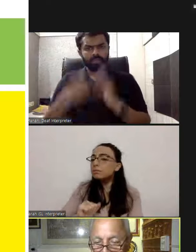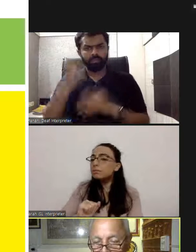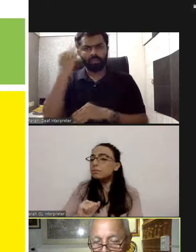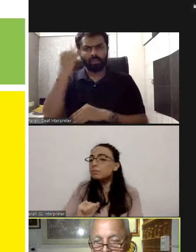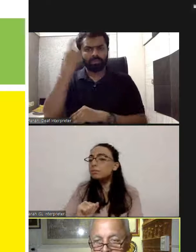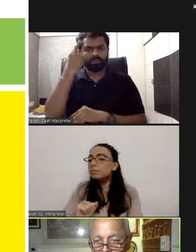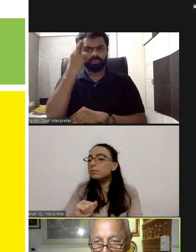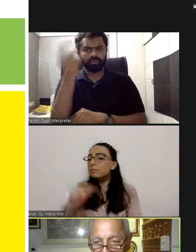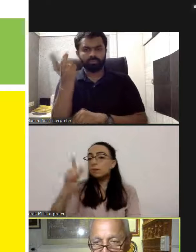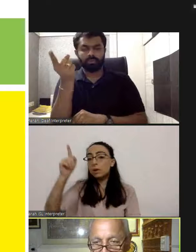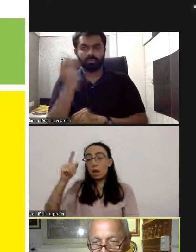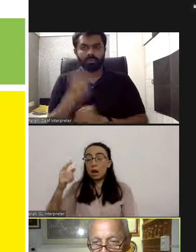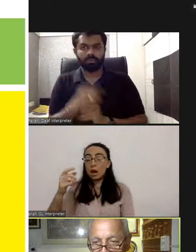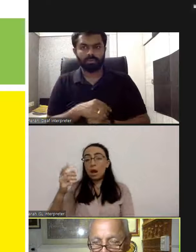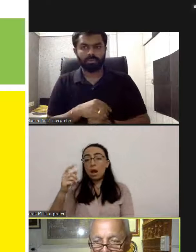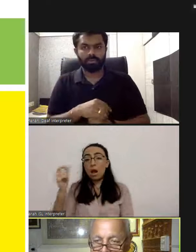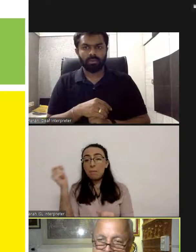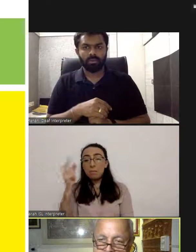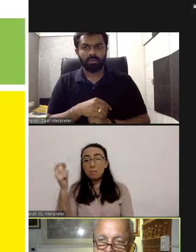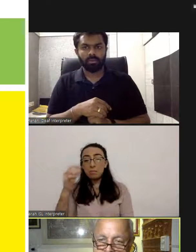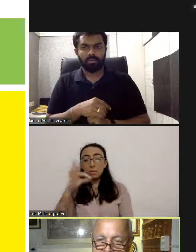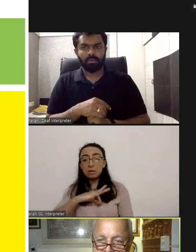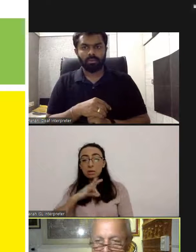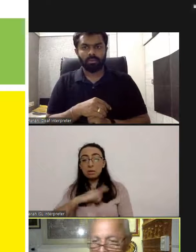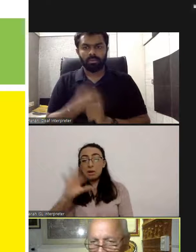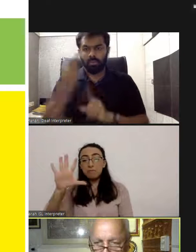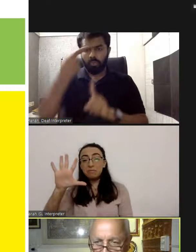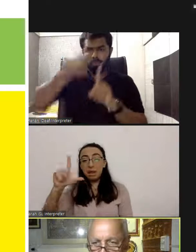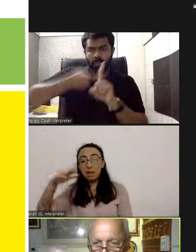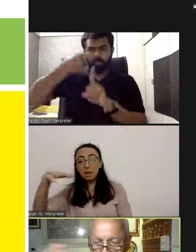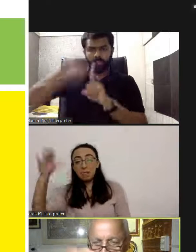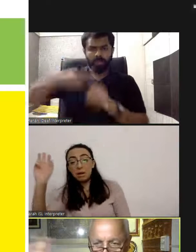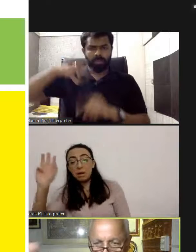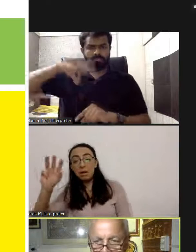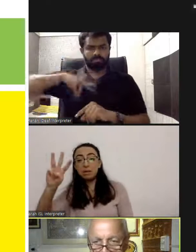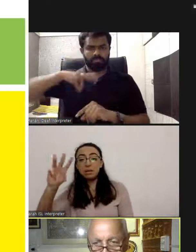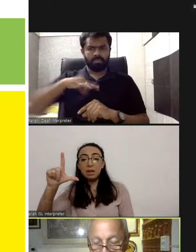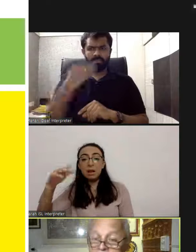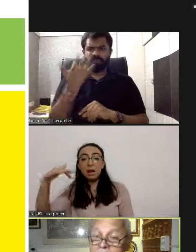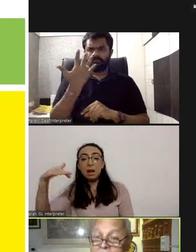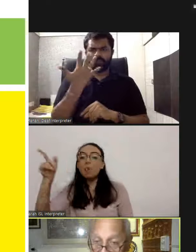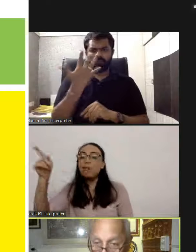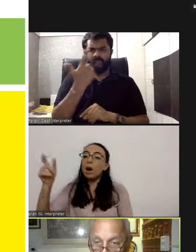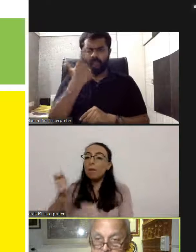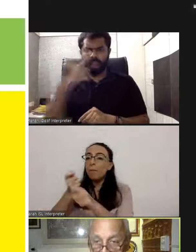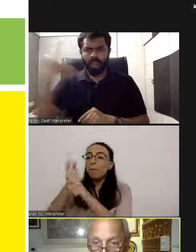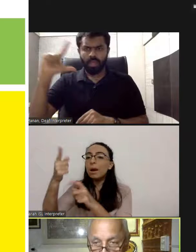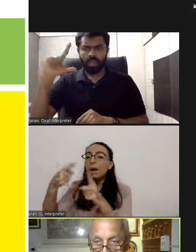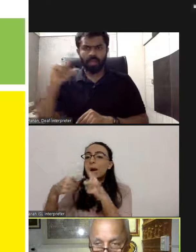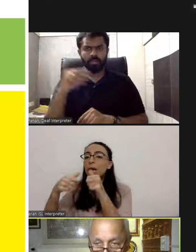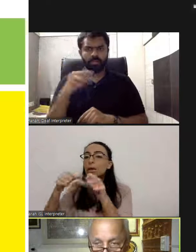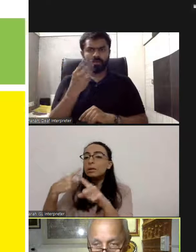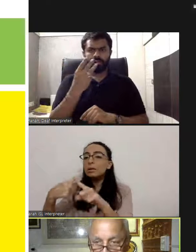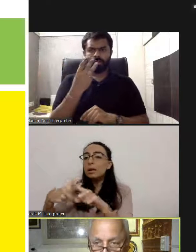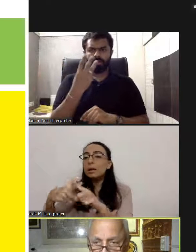is more than 5 lakhs or 3 lakhs, there can be a minimum exemption limit. They have to be taxed.